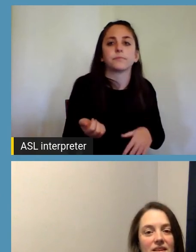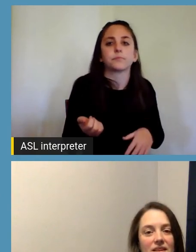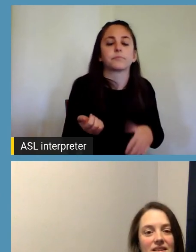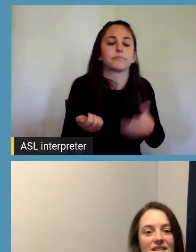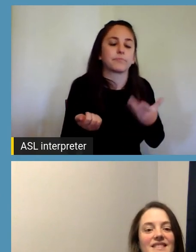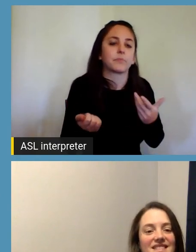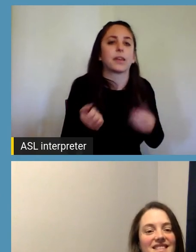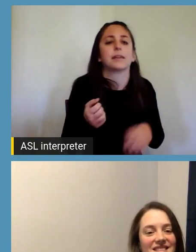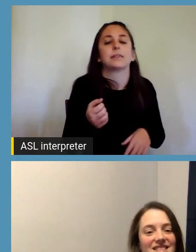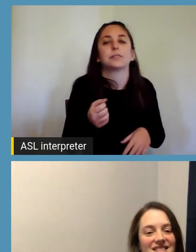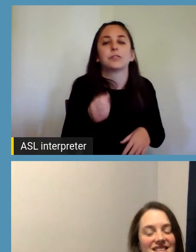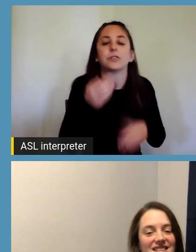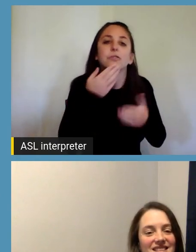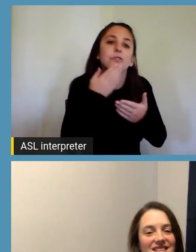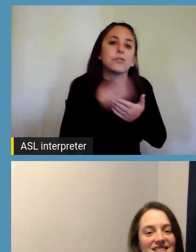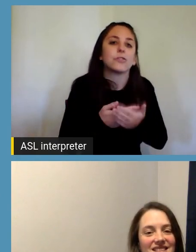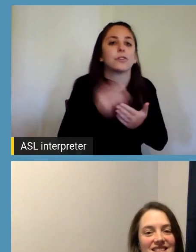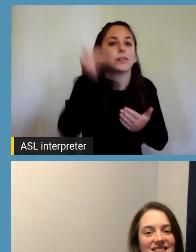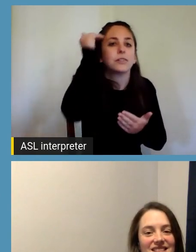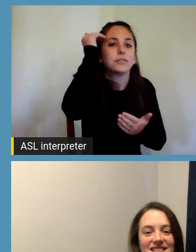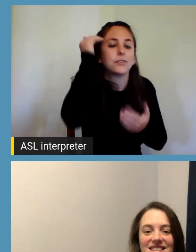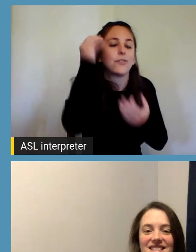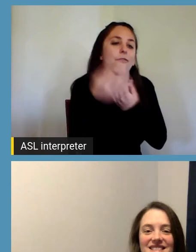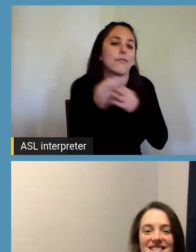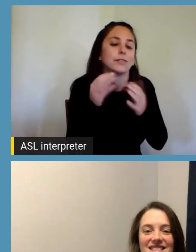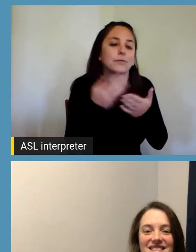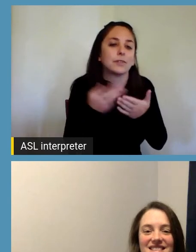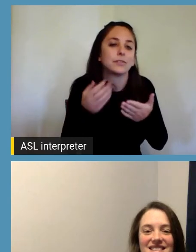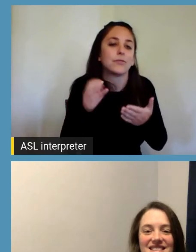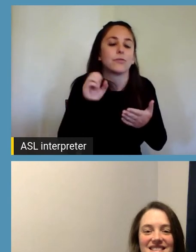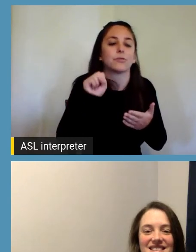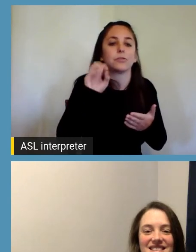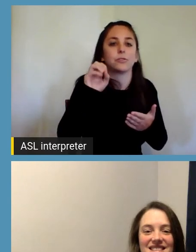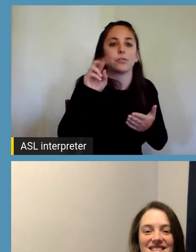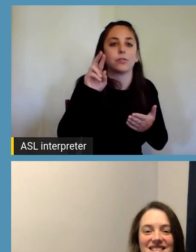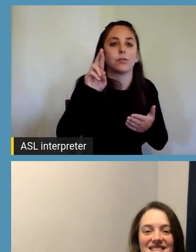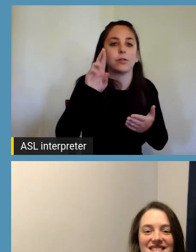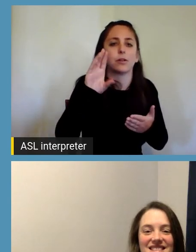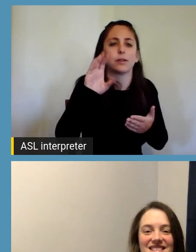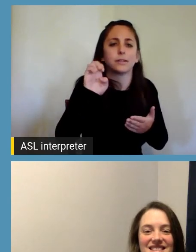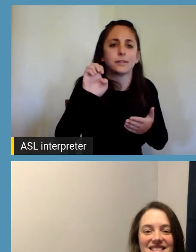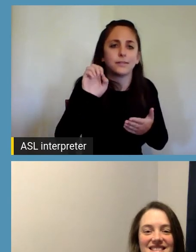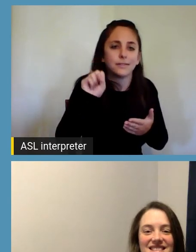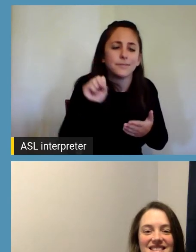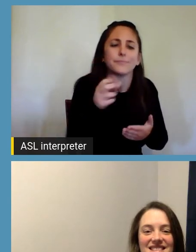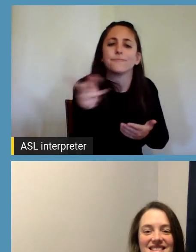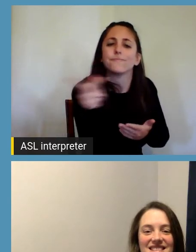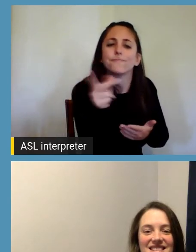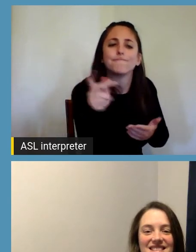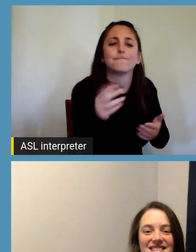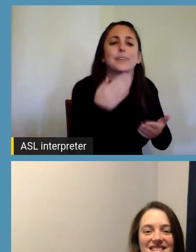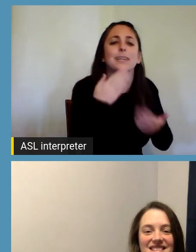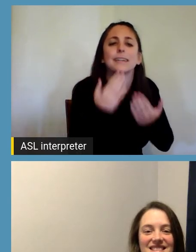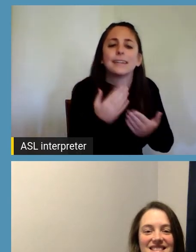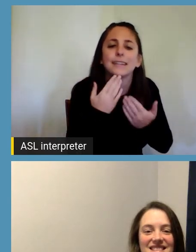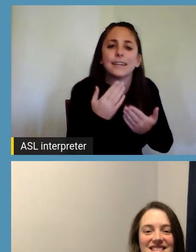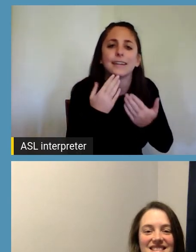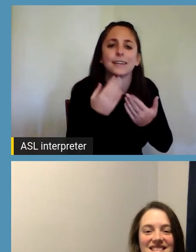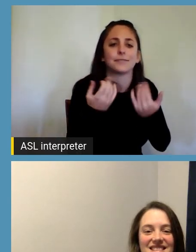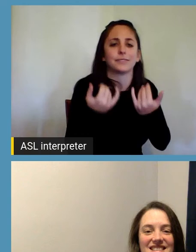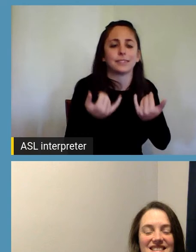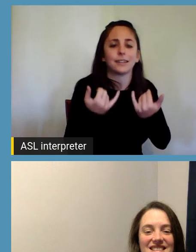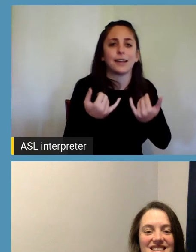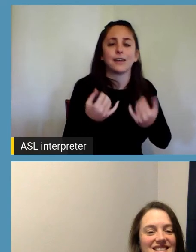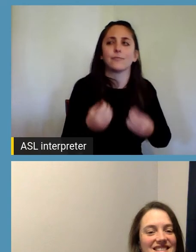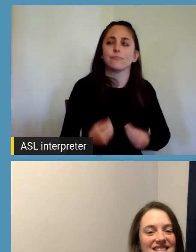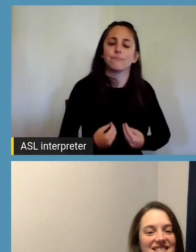out there. Emily and Arturo, thank you so much for today's program. I think we are definitely leaving inspired